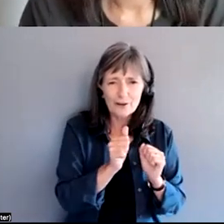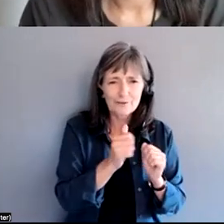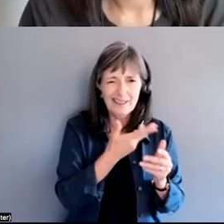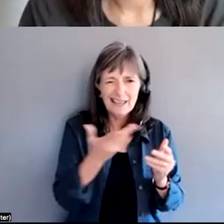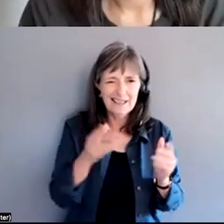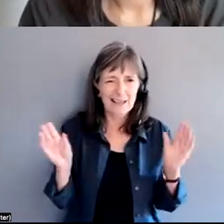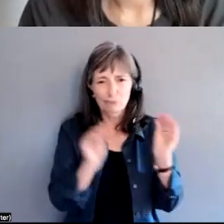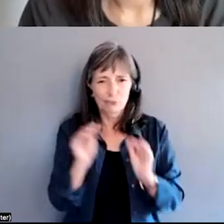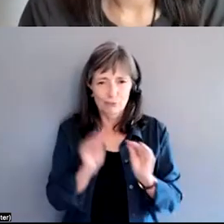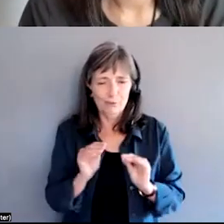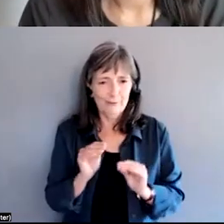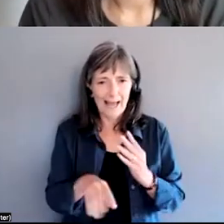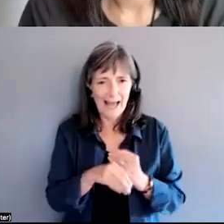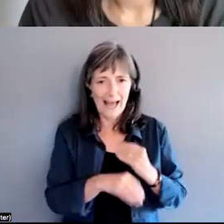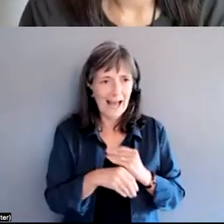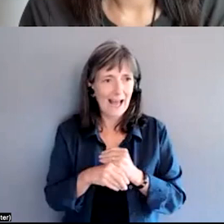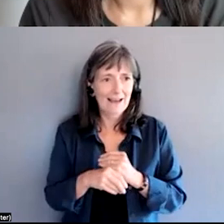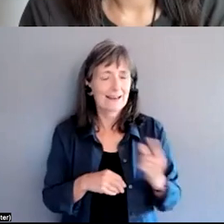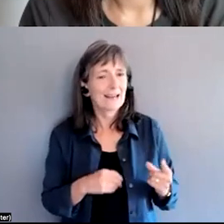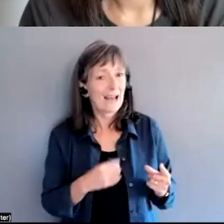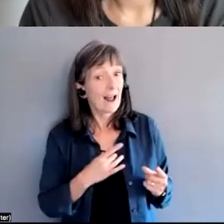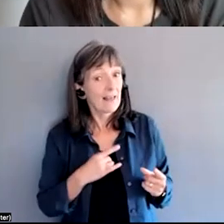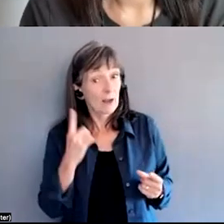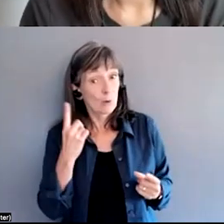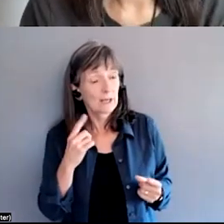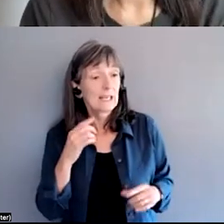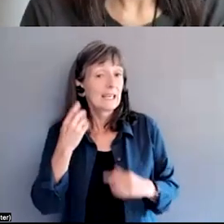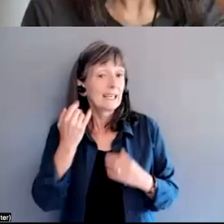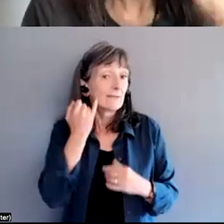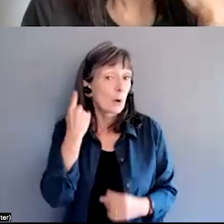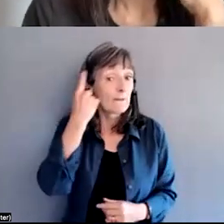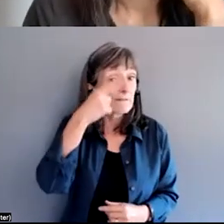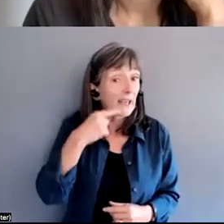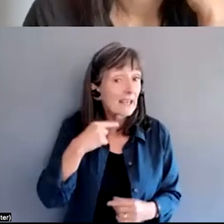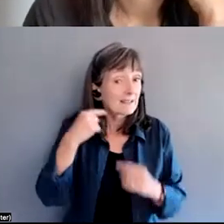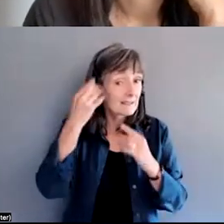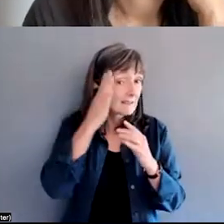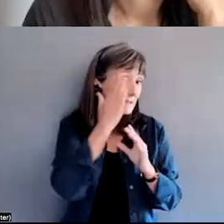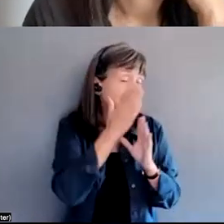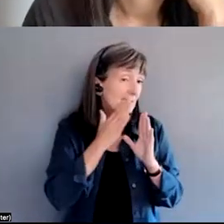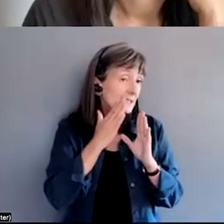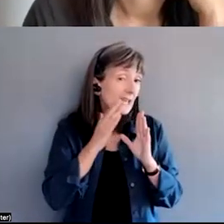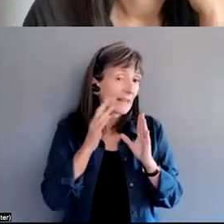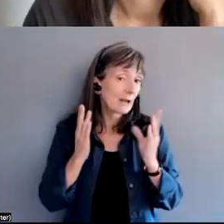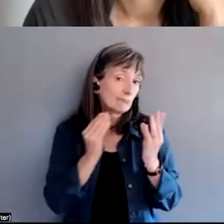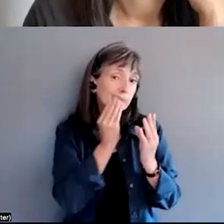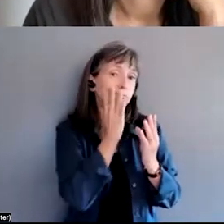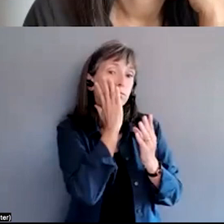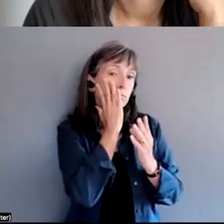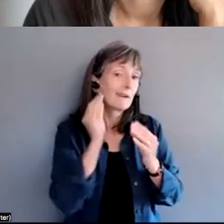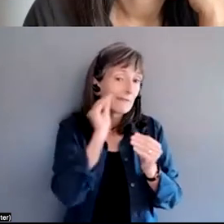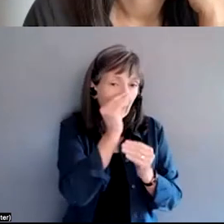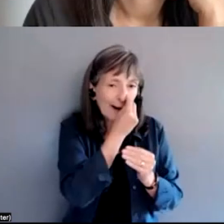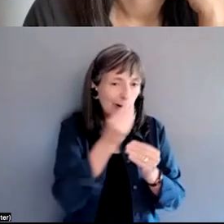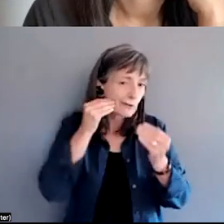the kind of thing I think of as taking a risk when you have a face and it's mangled with flowers or